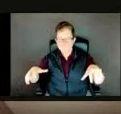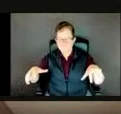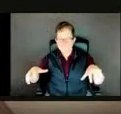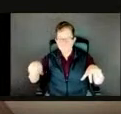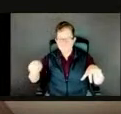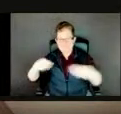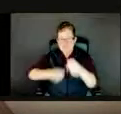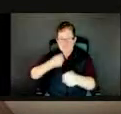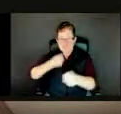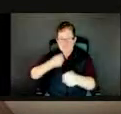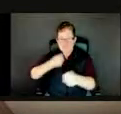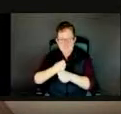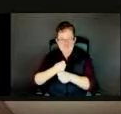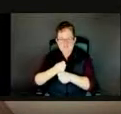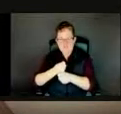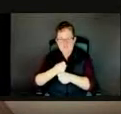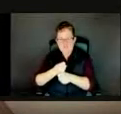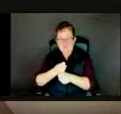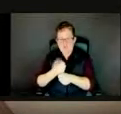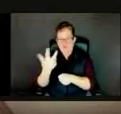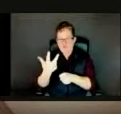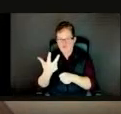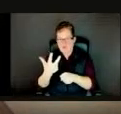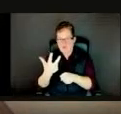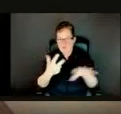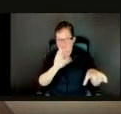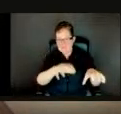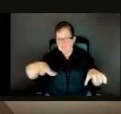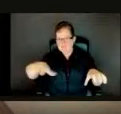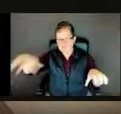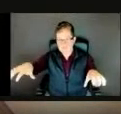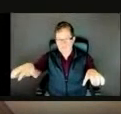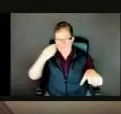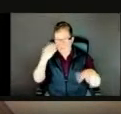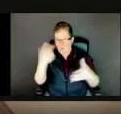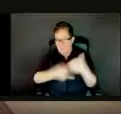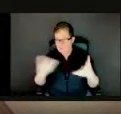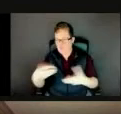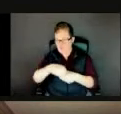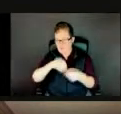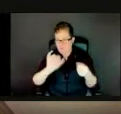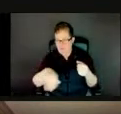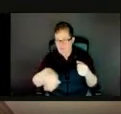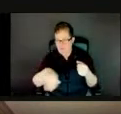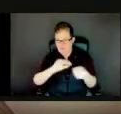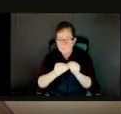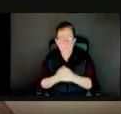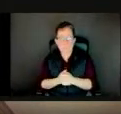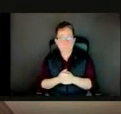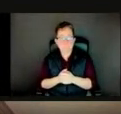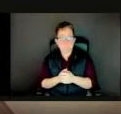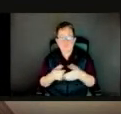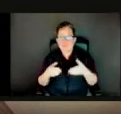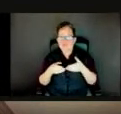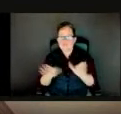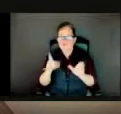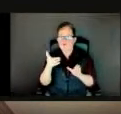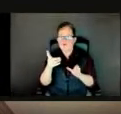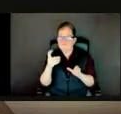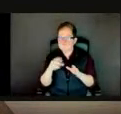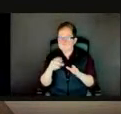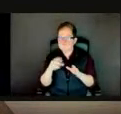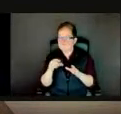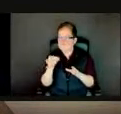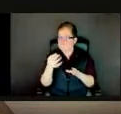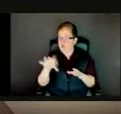for these years, the three sites, just so you know what's included in the numbers. The general fund investments you're more familiar